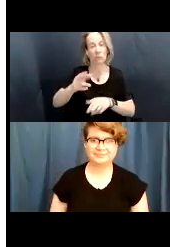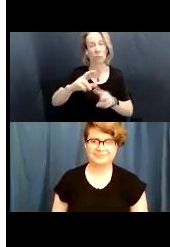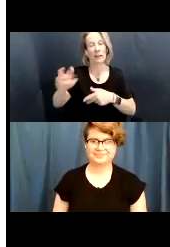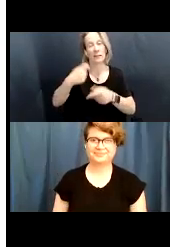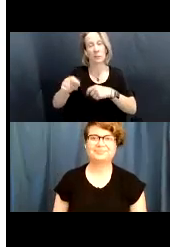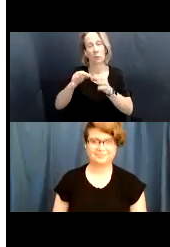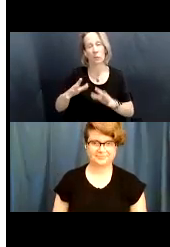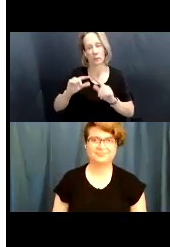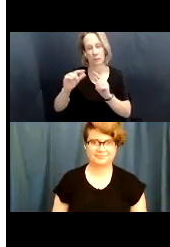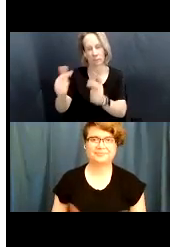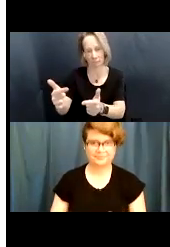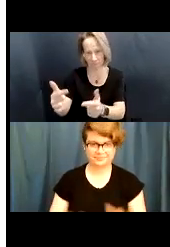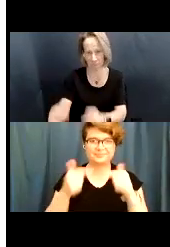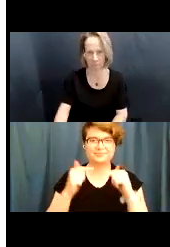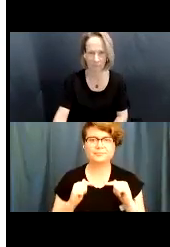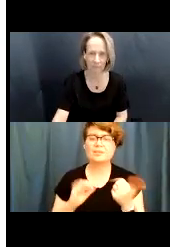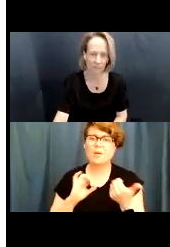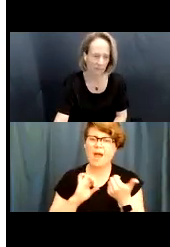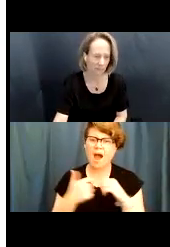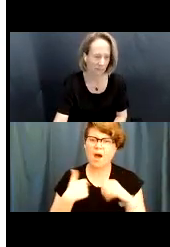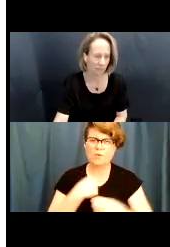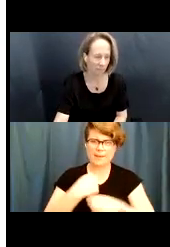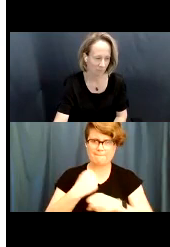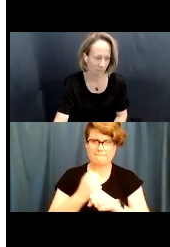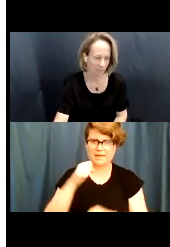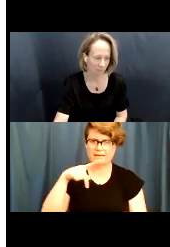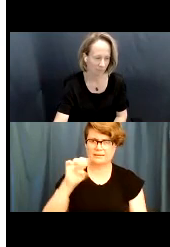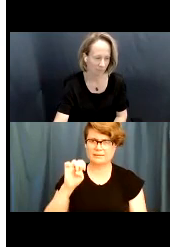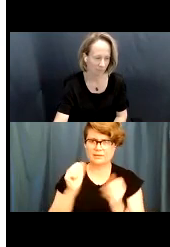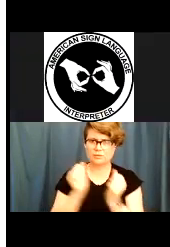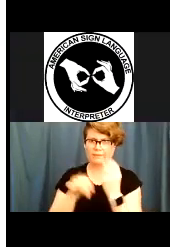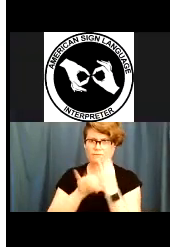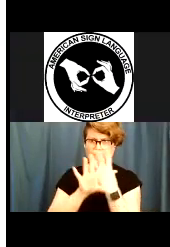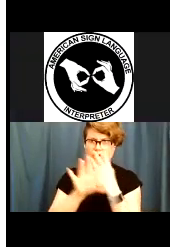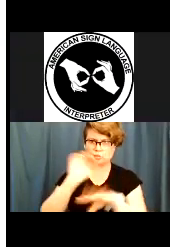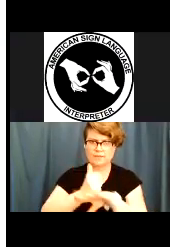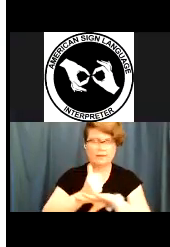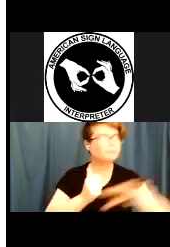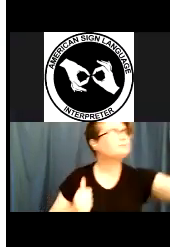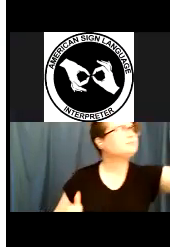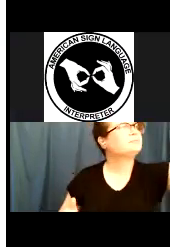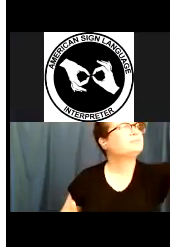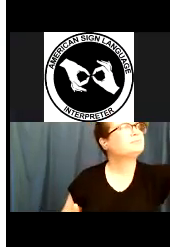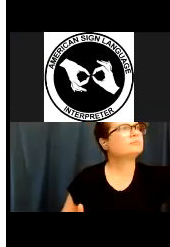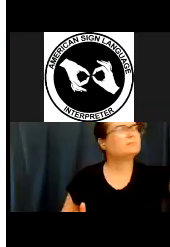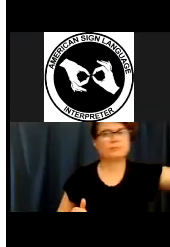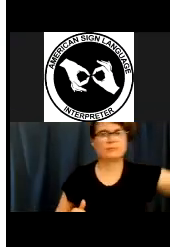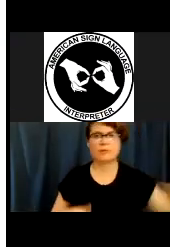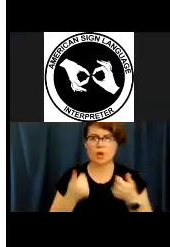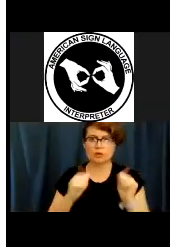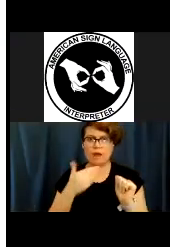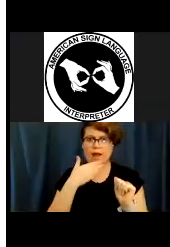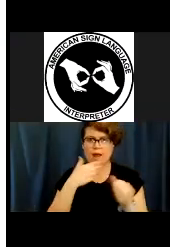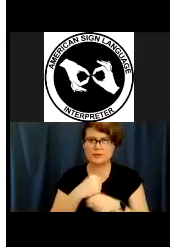So then how are we creating space in the virtual setting? So do your part to create an open and safe space that encourages